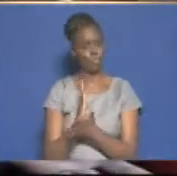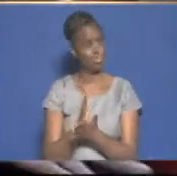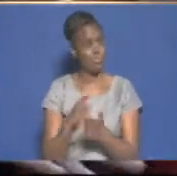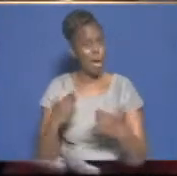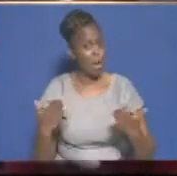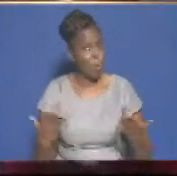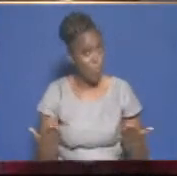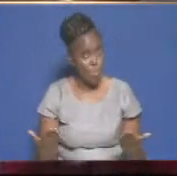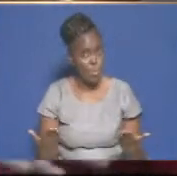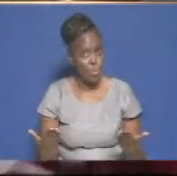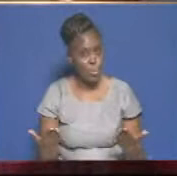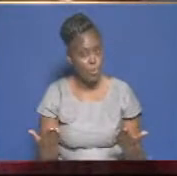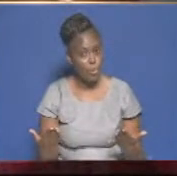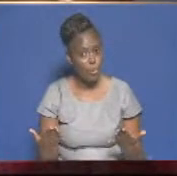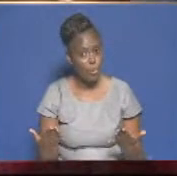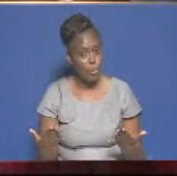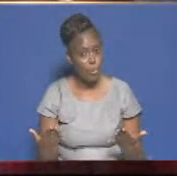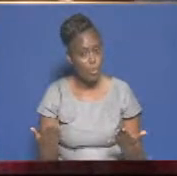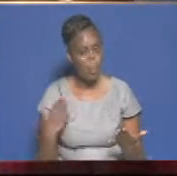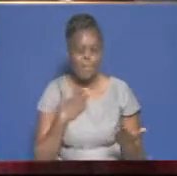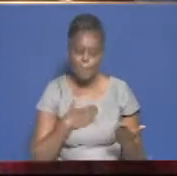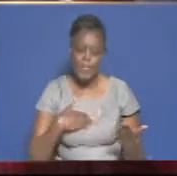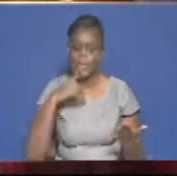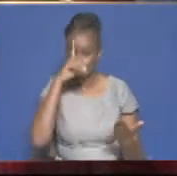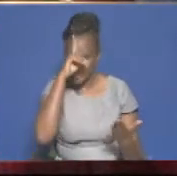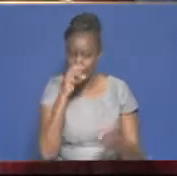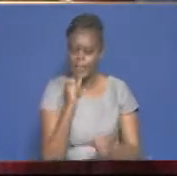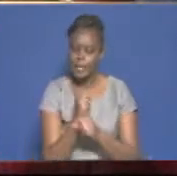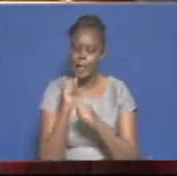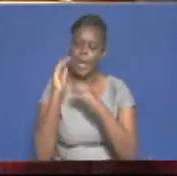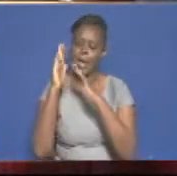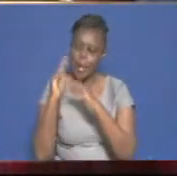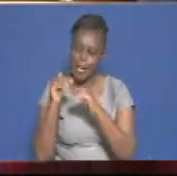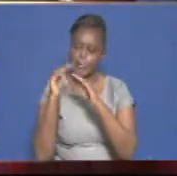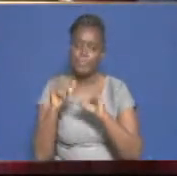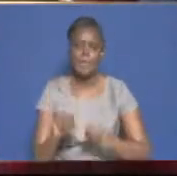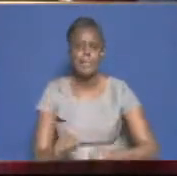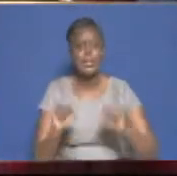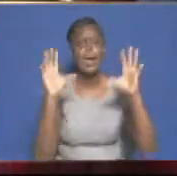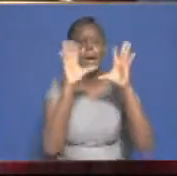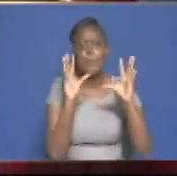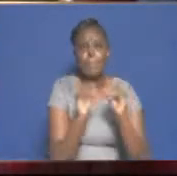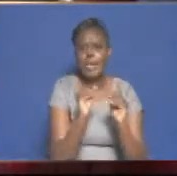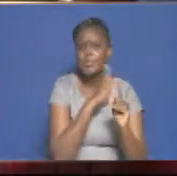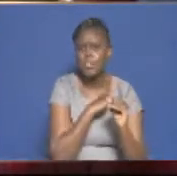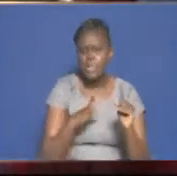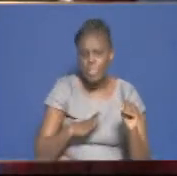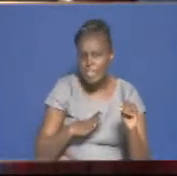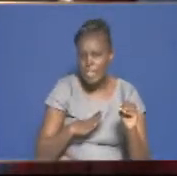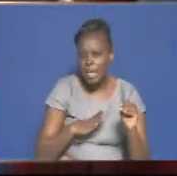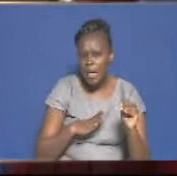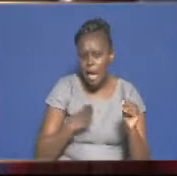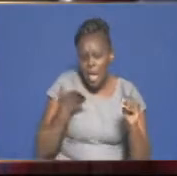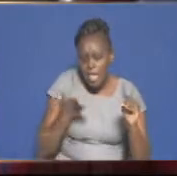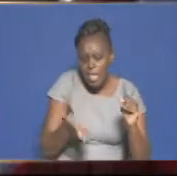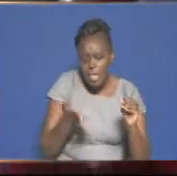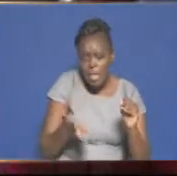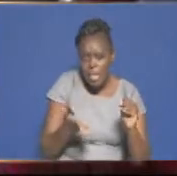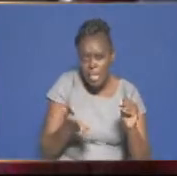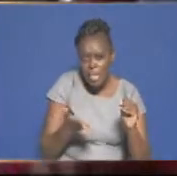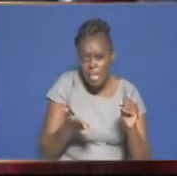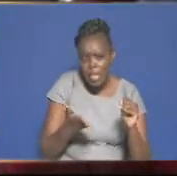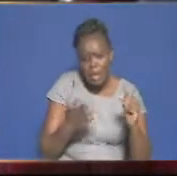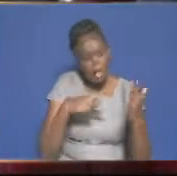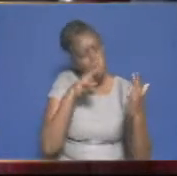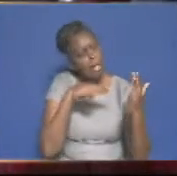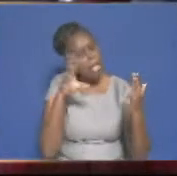how? Let us be serious. You expect the chair of budget committee like Kanini Kega here, looking at